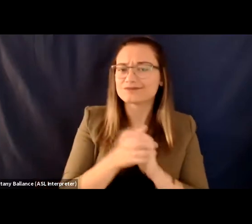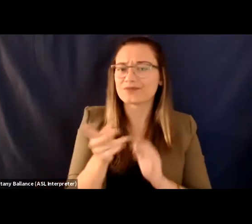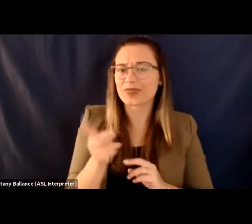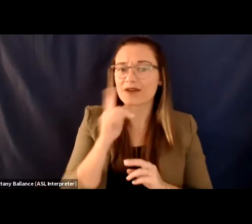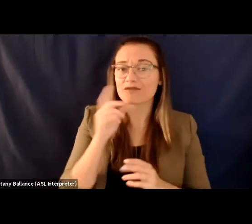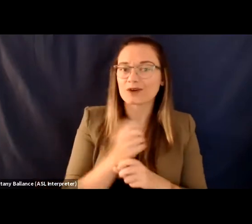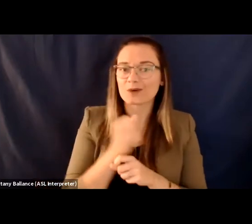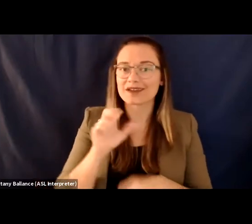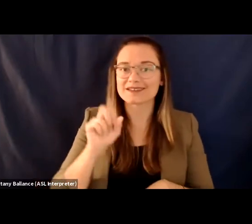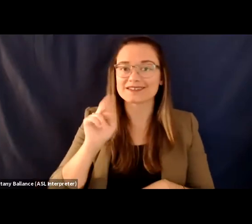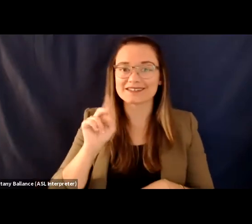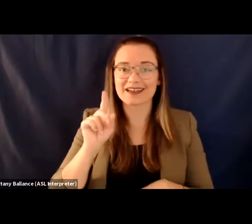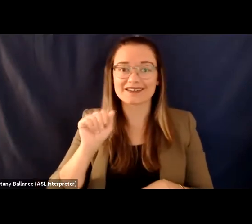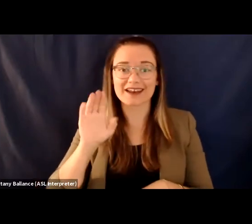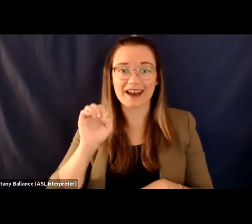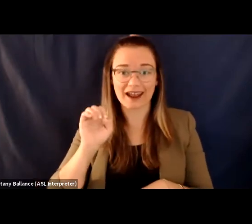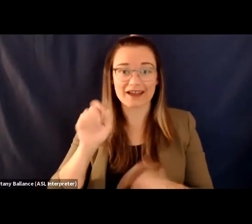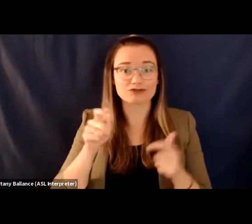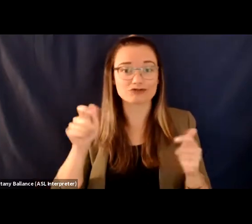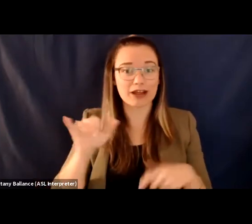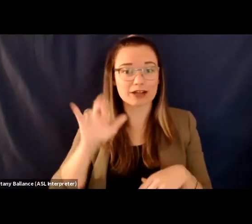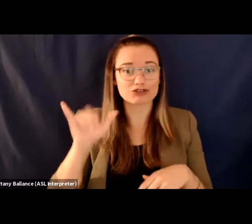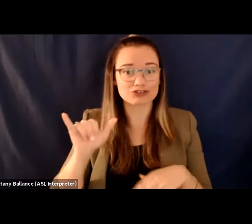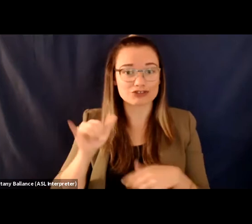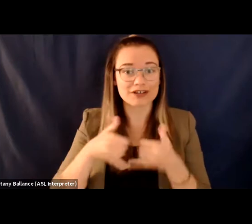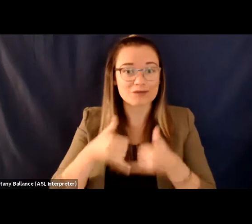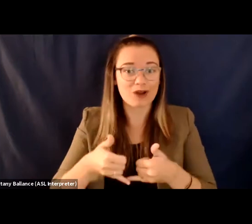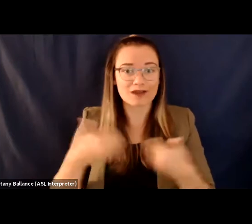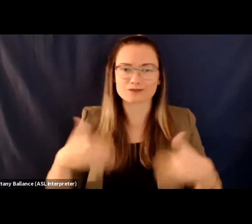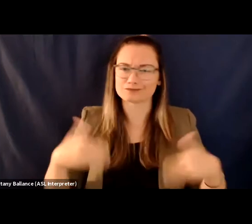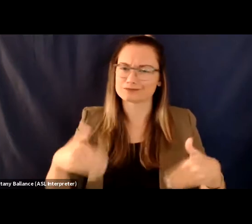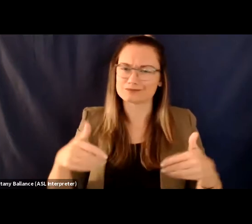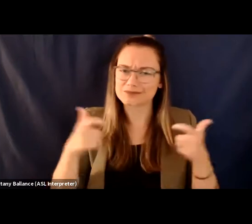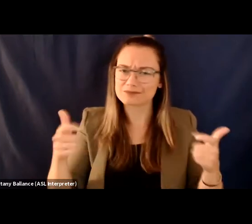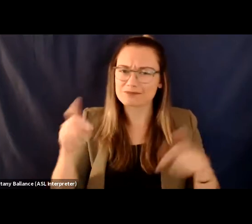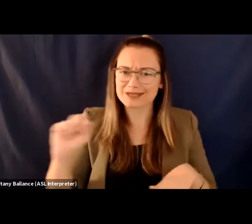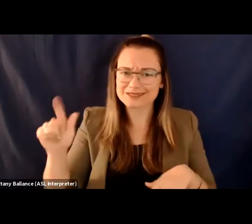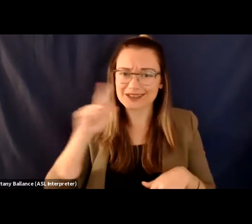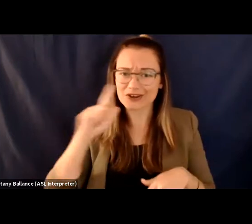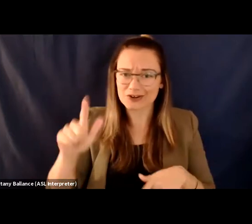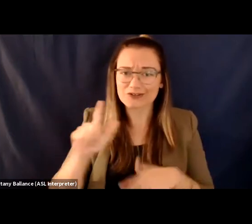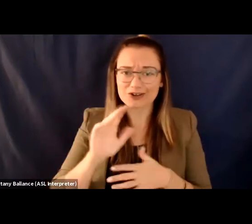the Sundance Grand Jury Prize, which is a big deal for documentaries.